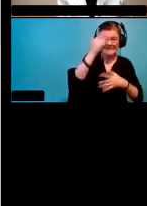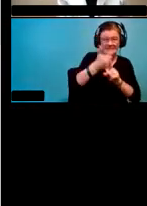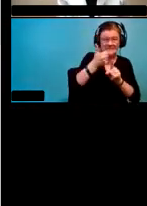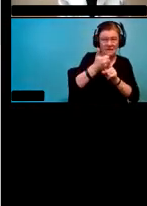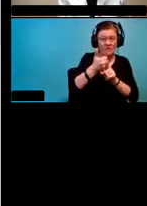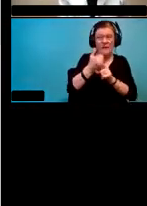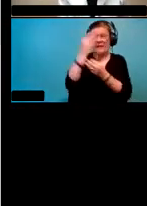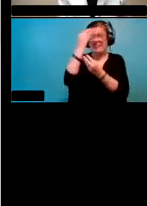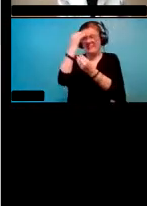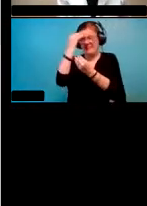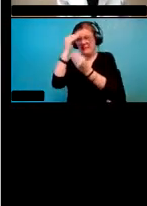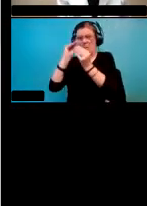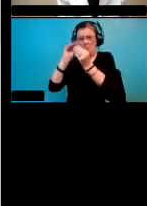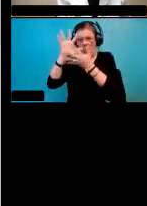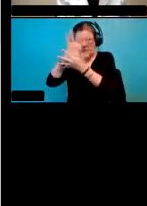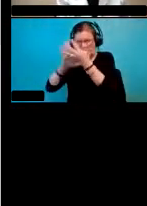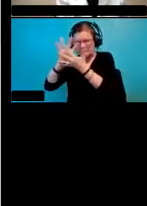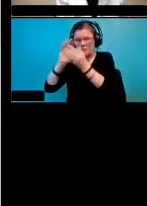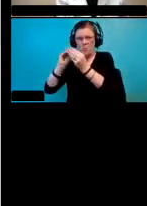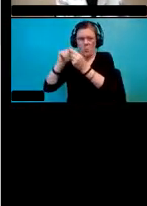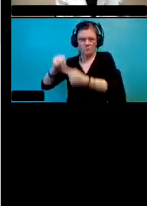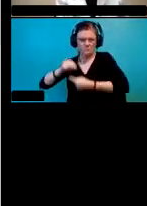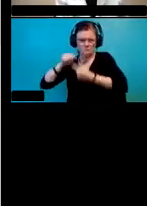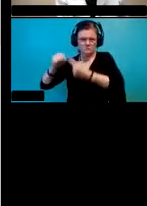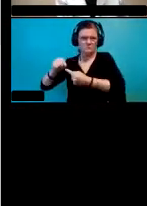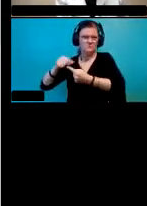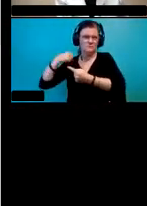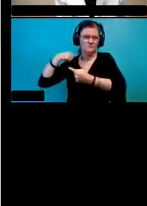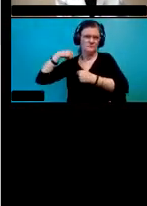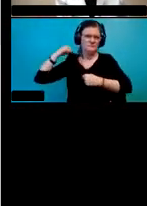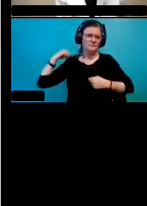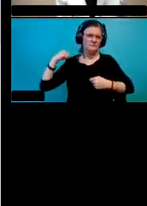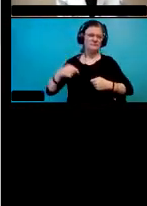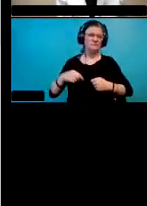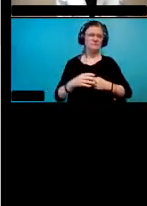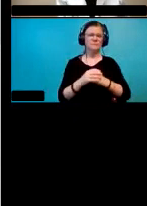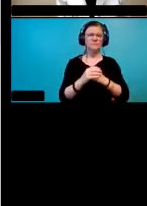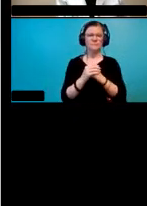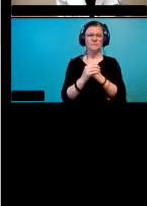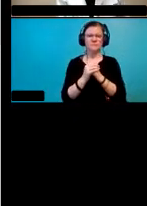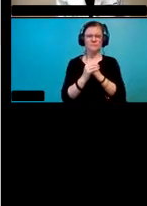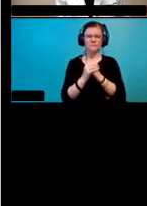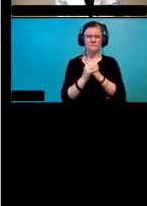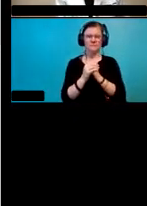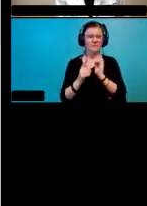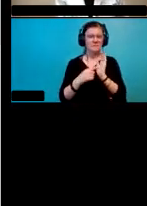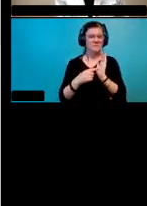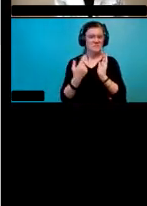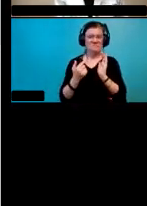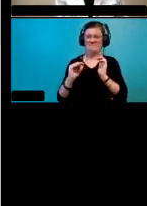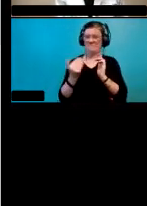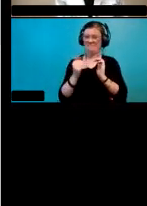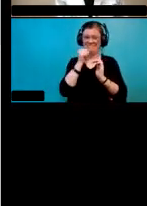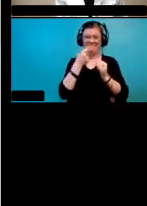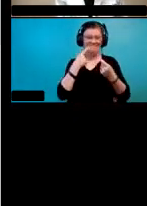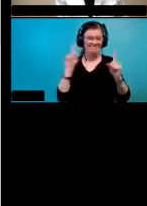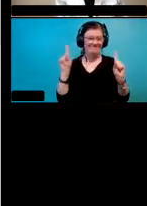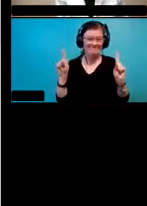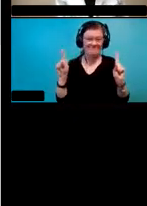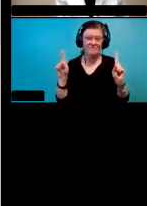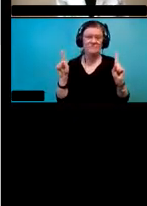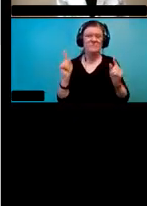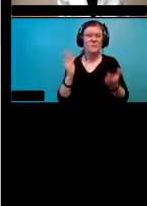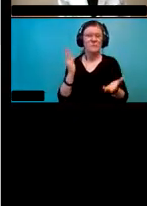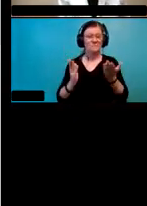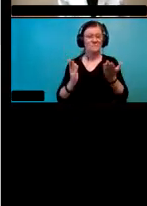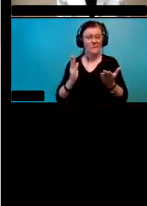so that can limit our treatment in many different ways. Sometimes that doesn't appear right away, though. So we may